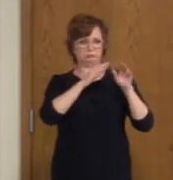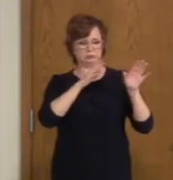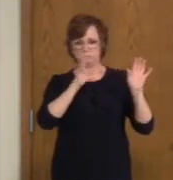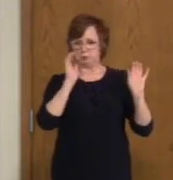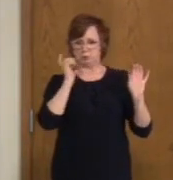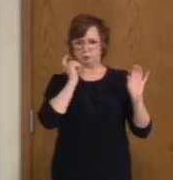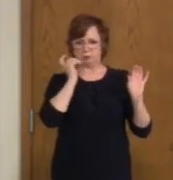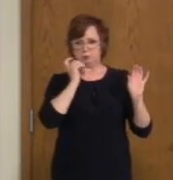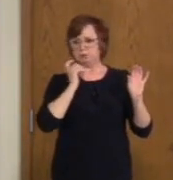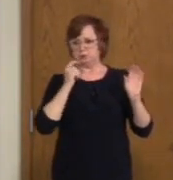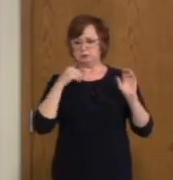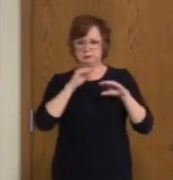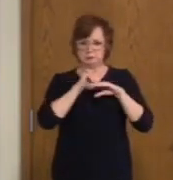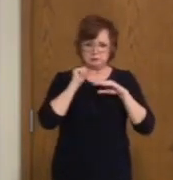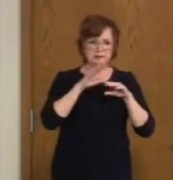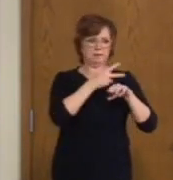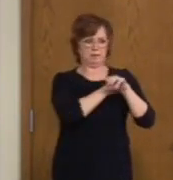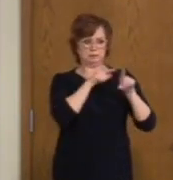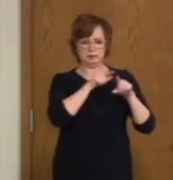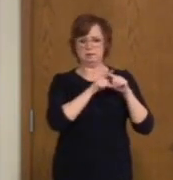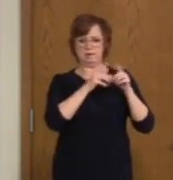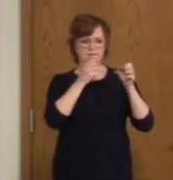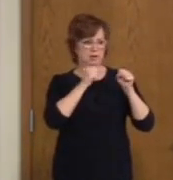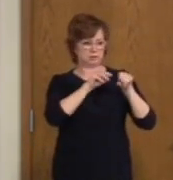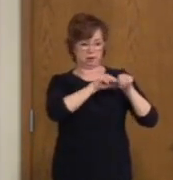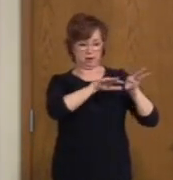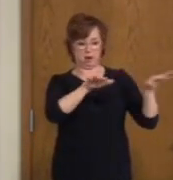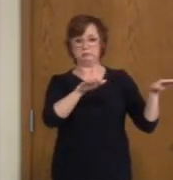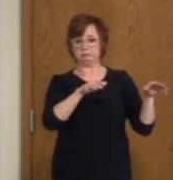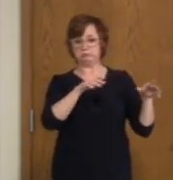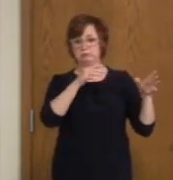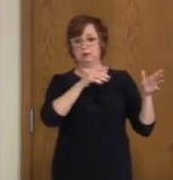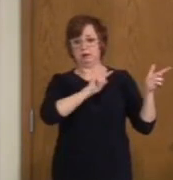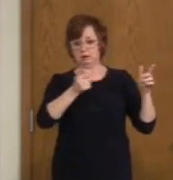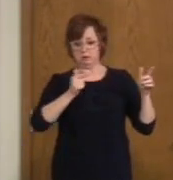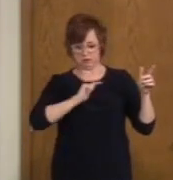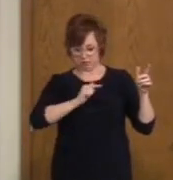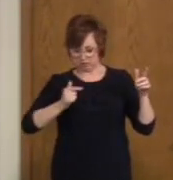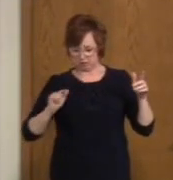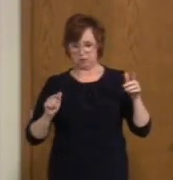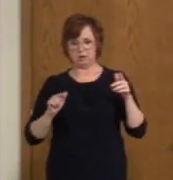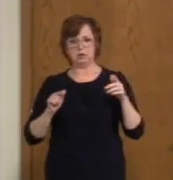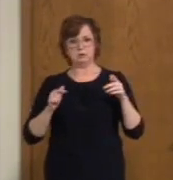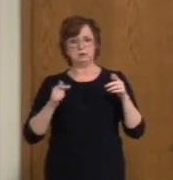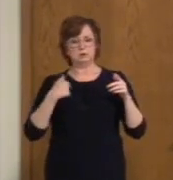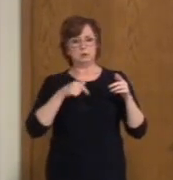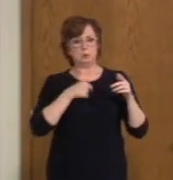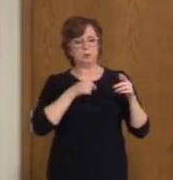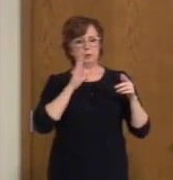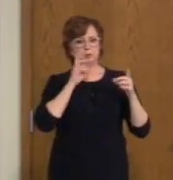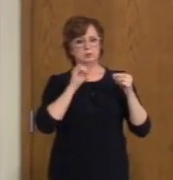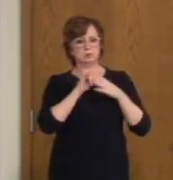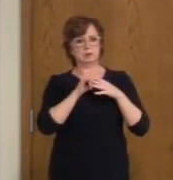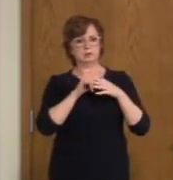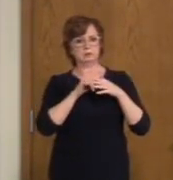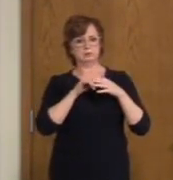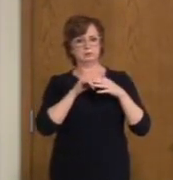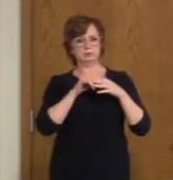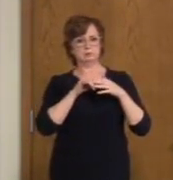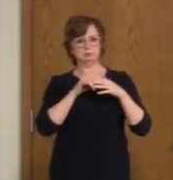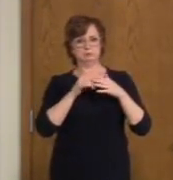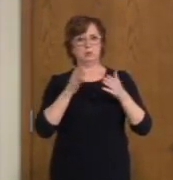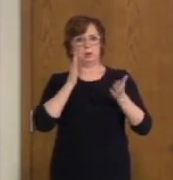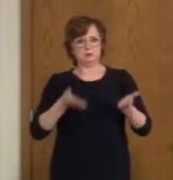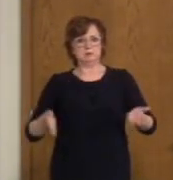are going to essentially double the amount of vaccines that are in people's arms in this province over the course of the next 15 to 20